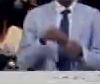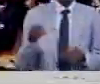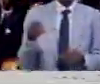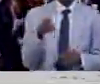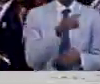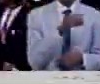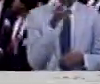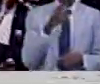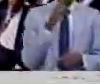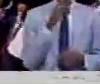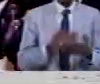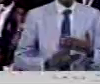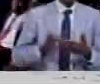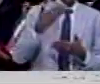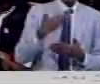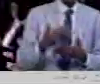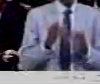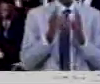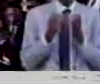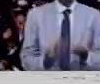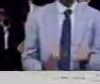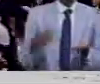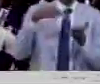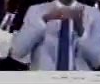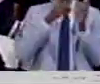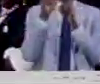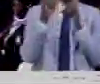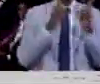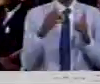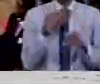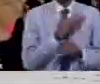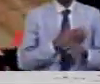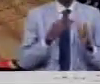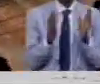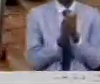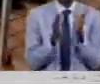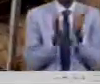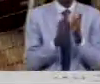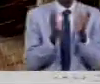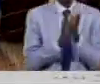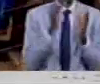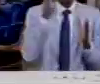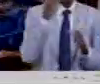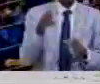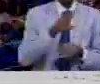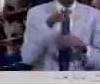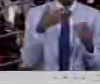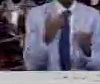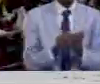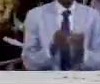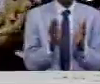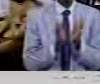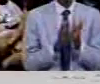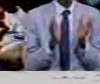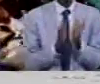us celebrate the grace of God in these rising stars. Amen. I believe